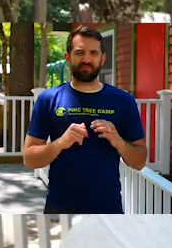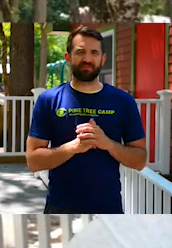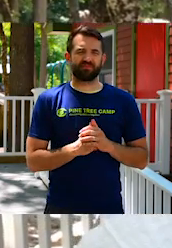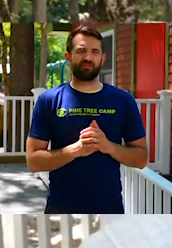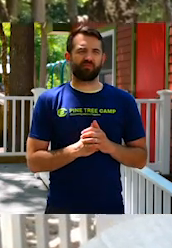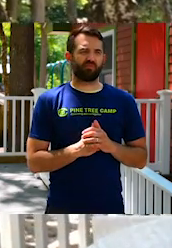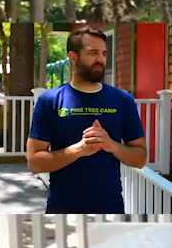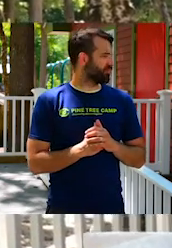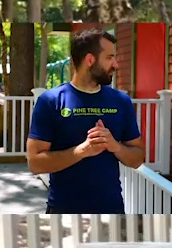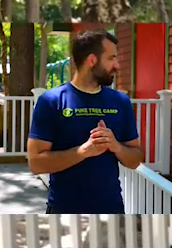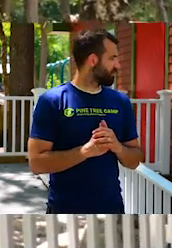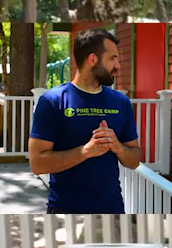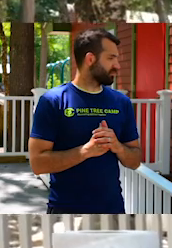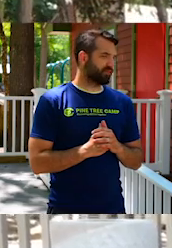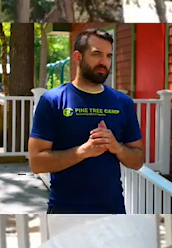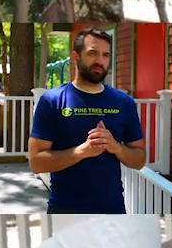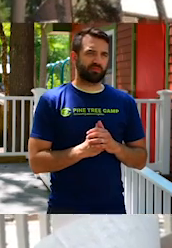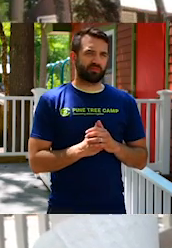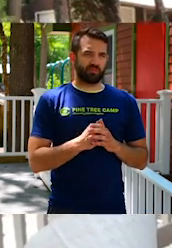That looks good.